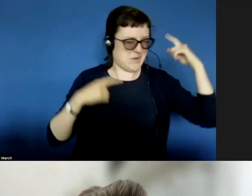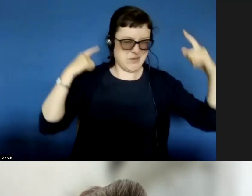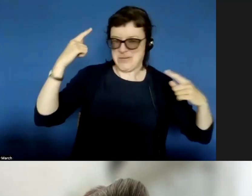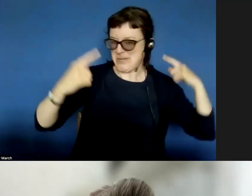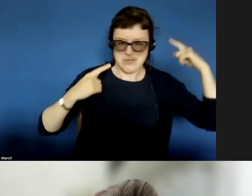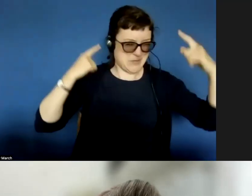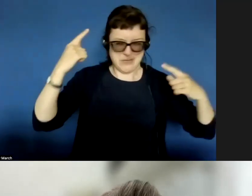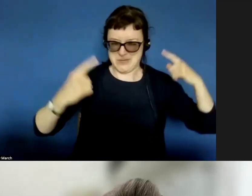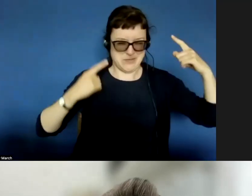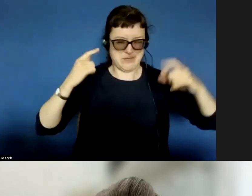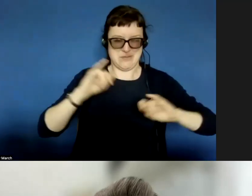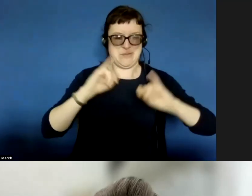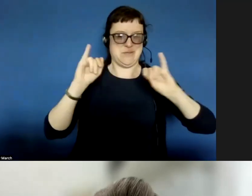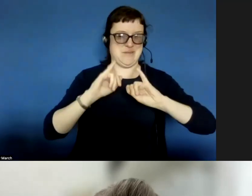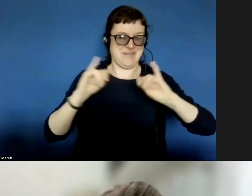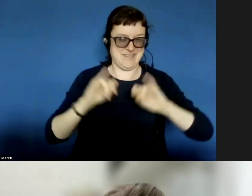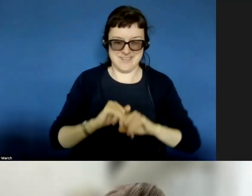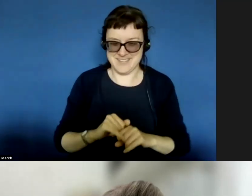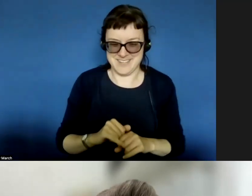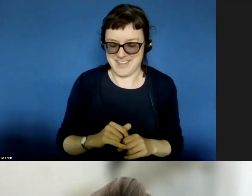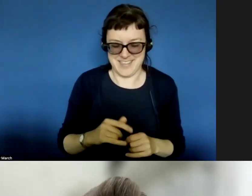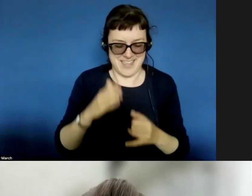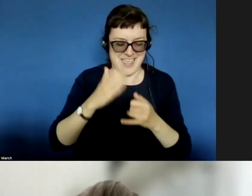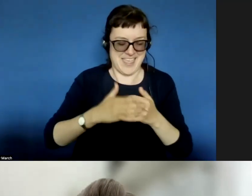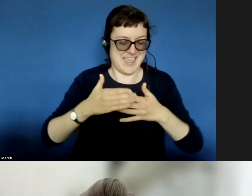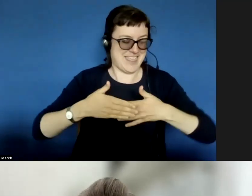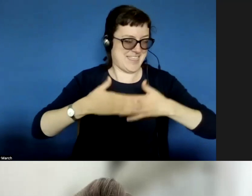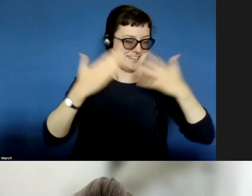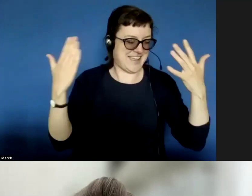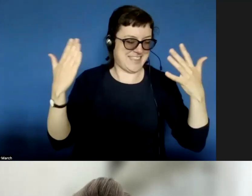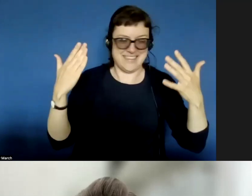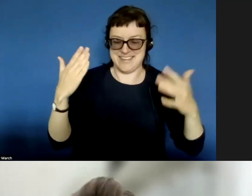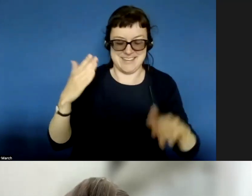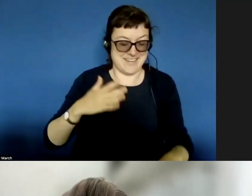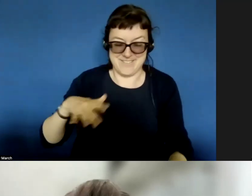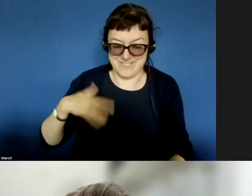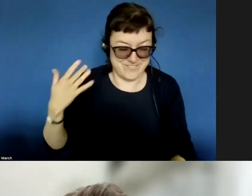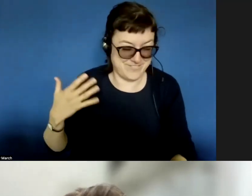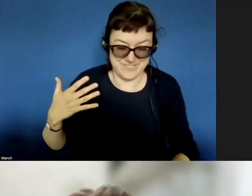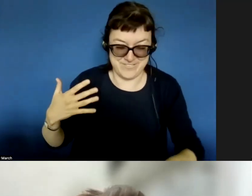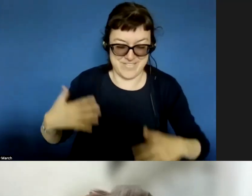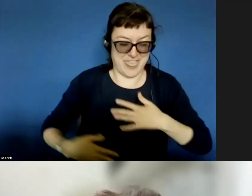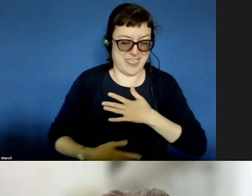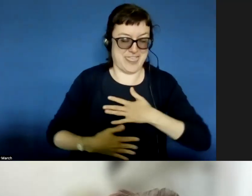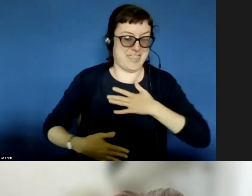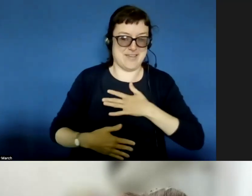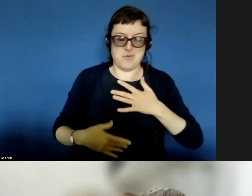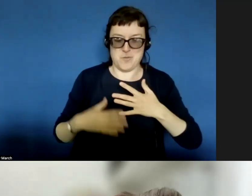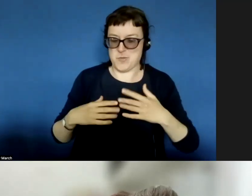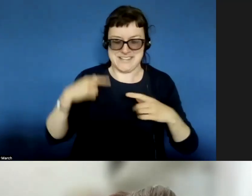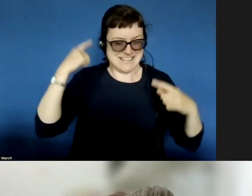mental health museum. By the end of the day, you'd just be like wanting to smash up the